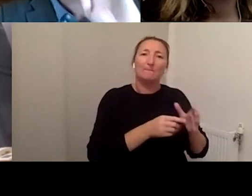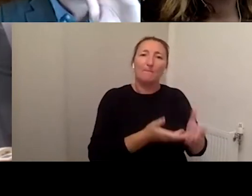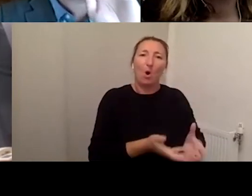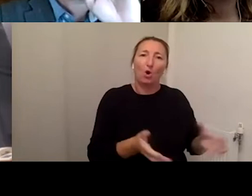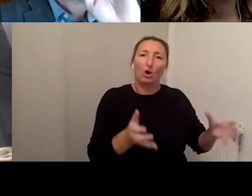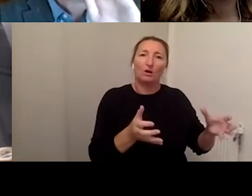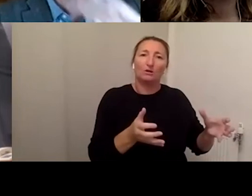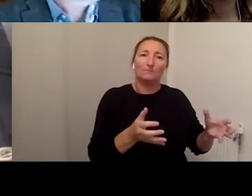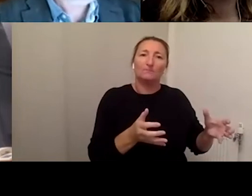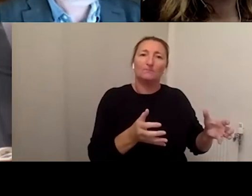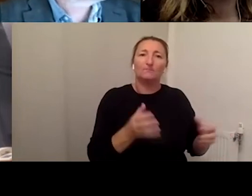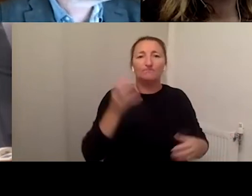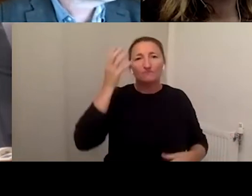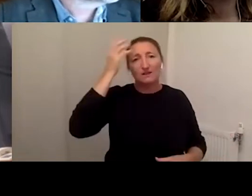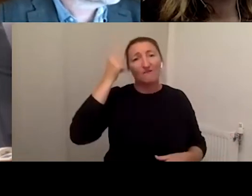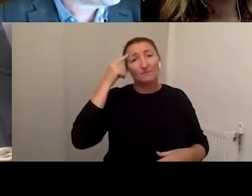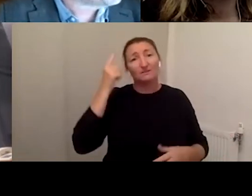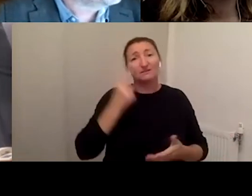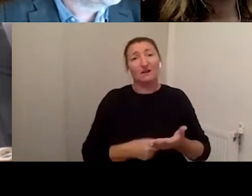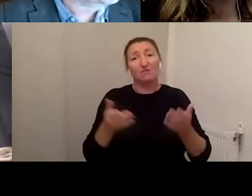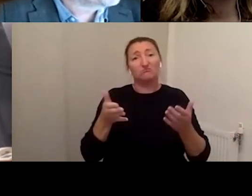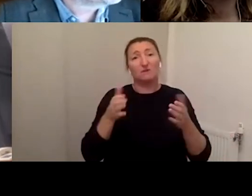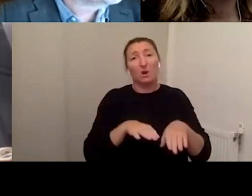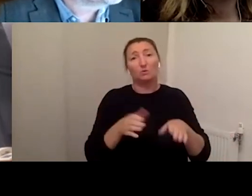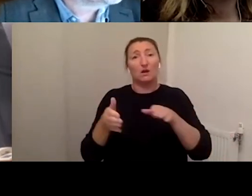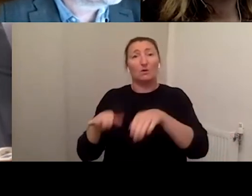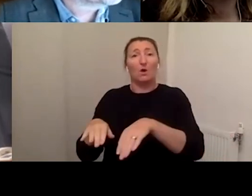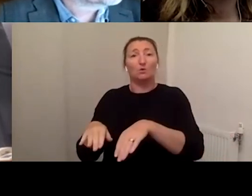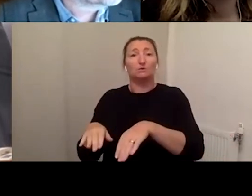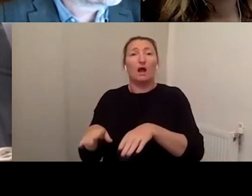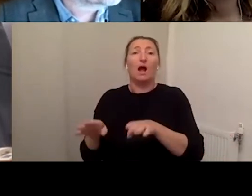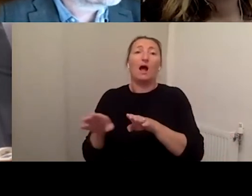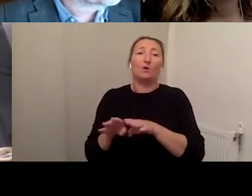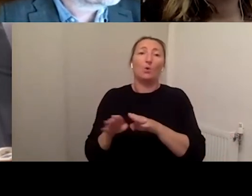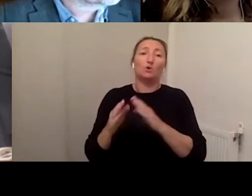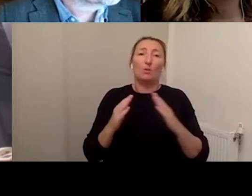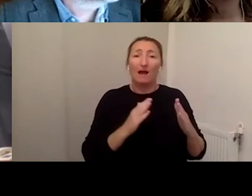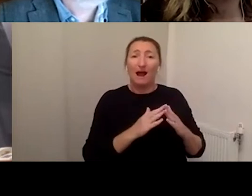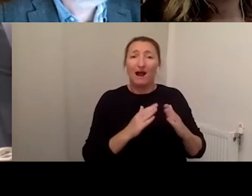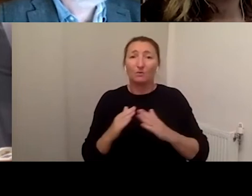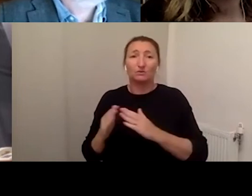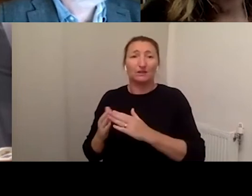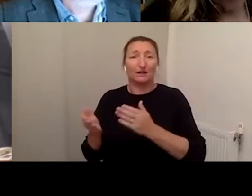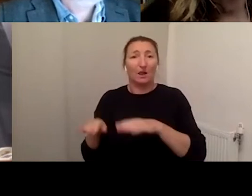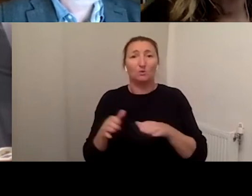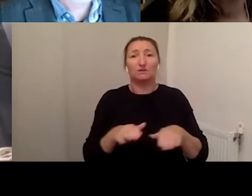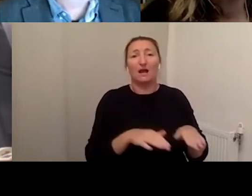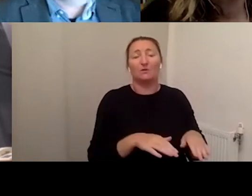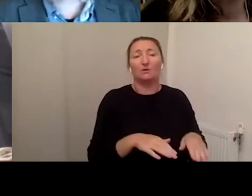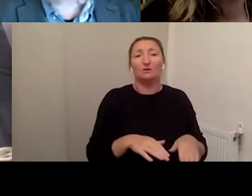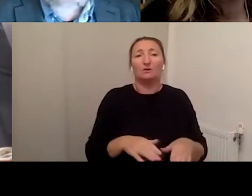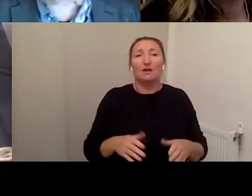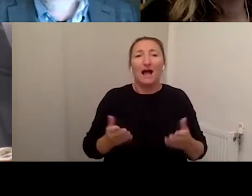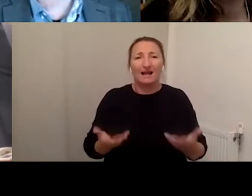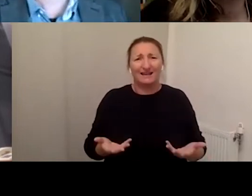that they would all close, and we would also close the harvesting of peat in Ireland here, which ironically now we now import from Poland in